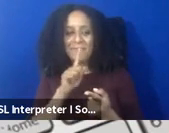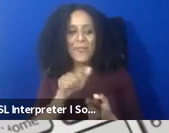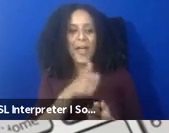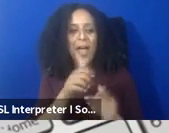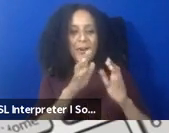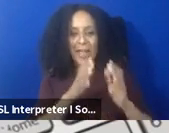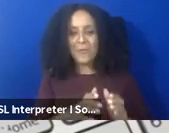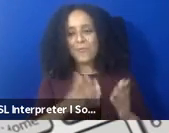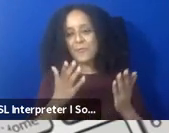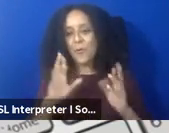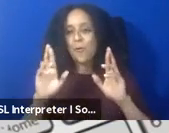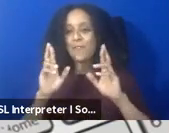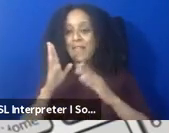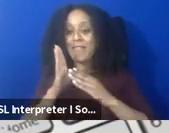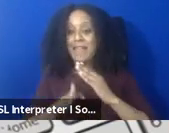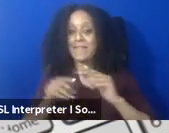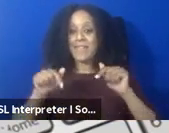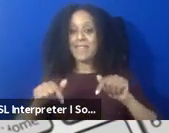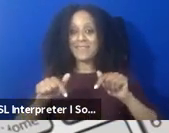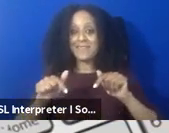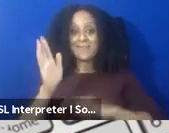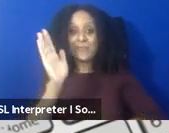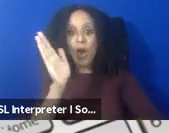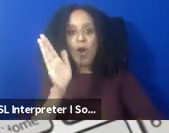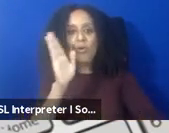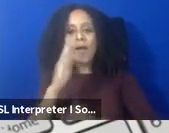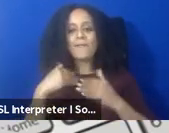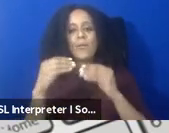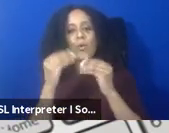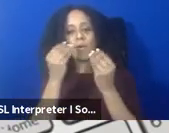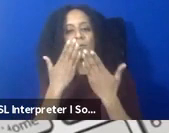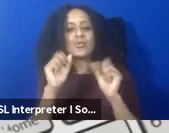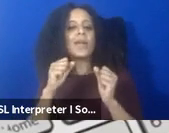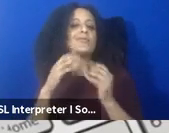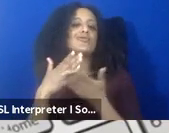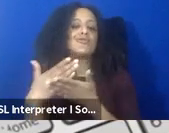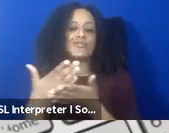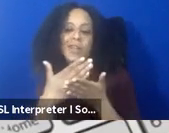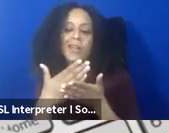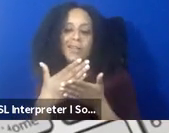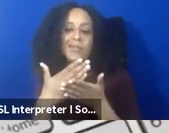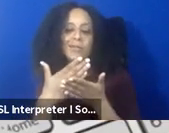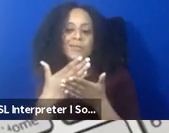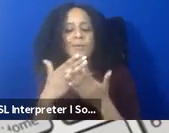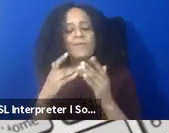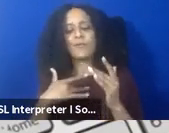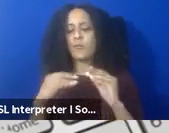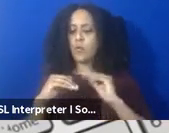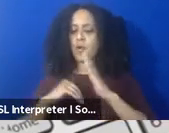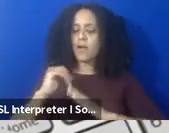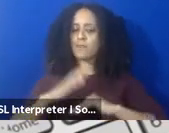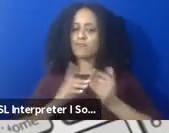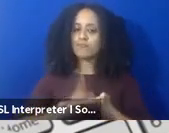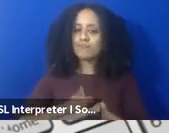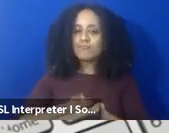hopefully at the end of this talk, you'll have some more information that you can share to be more comfortable talking about